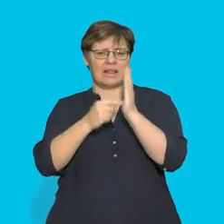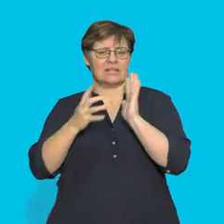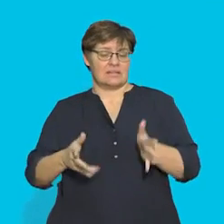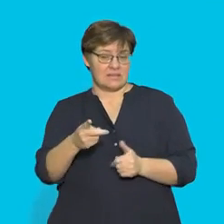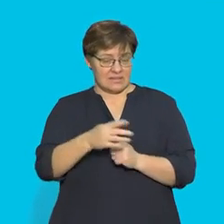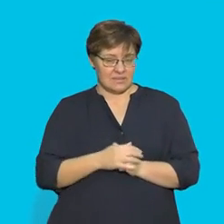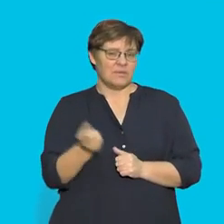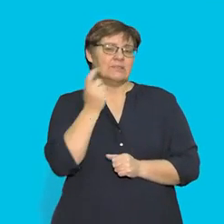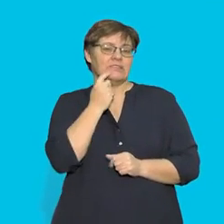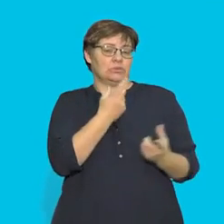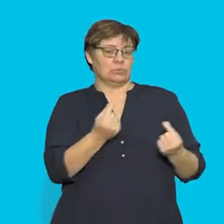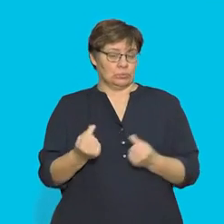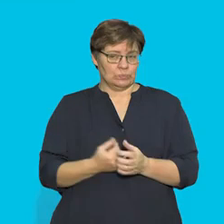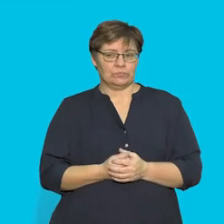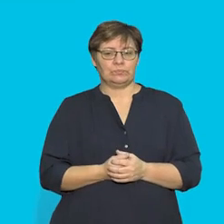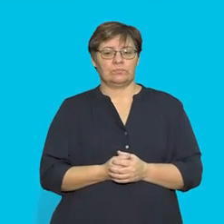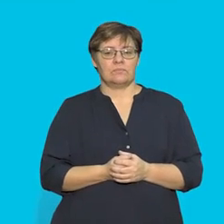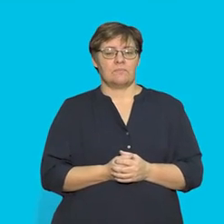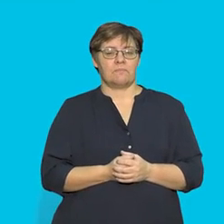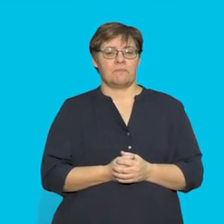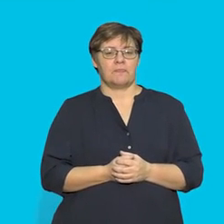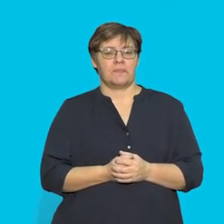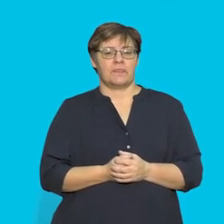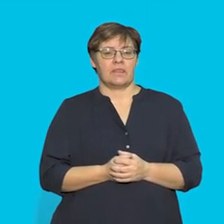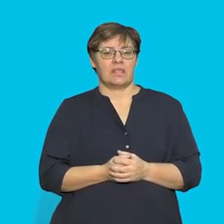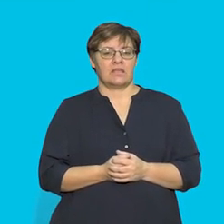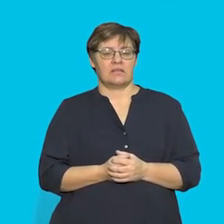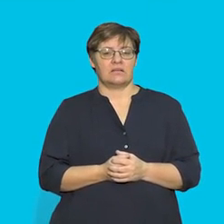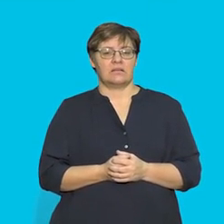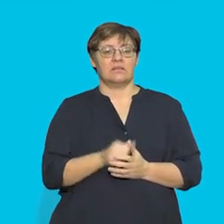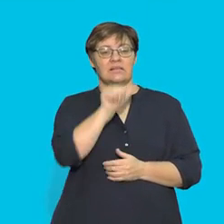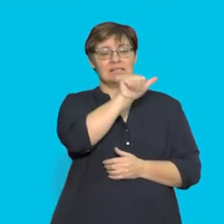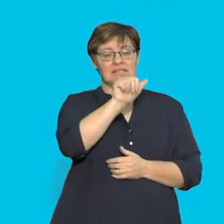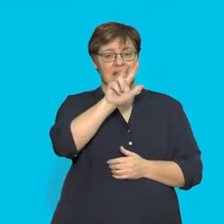our calculator. Let's just do that quickly. Okay, so we're going to say